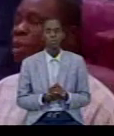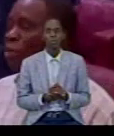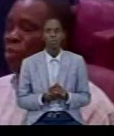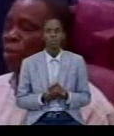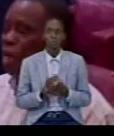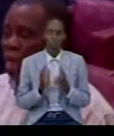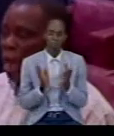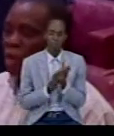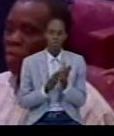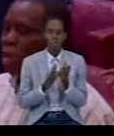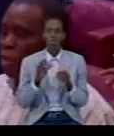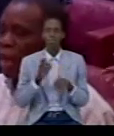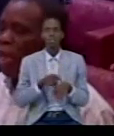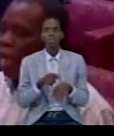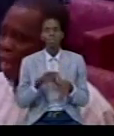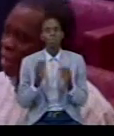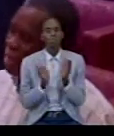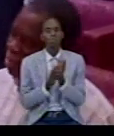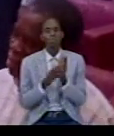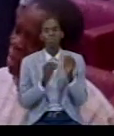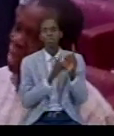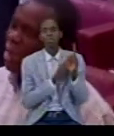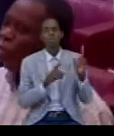Present time, praise the Lord.